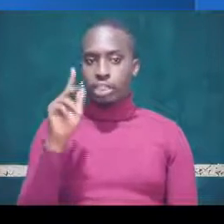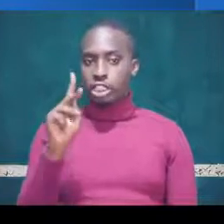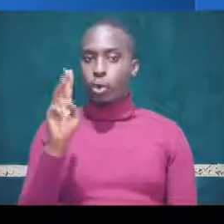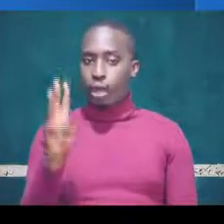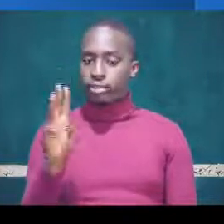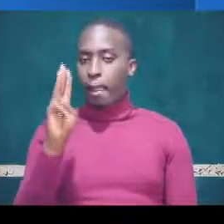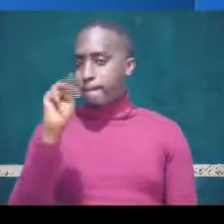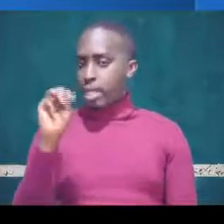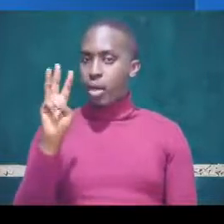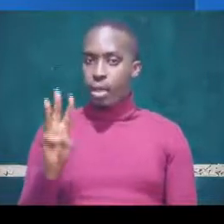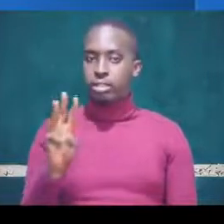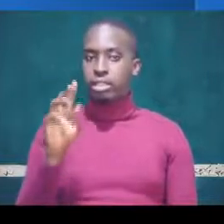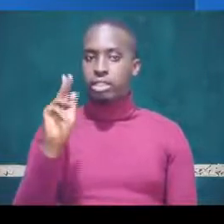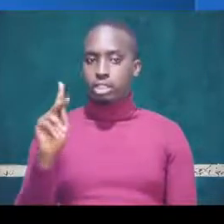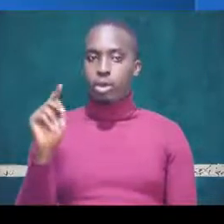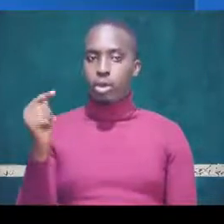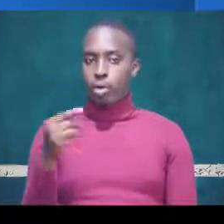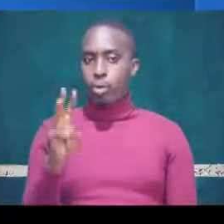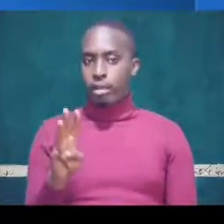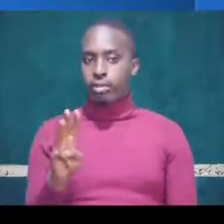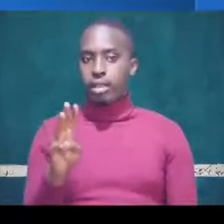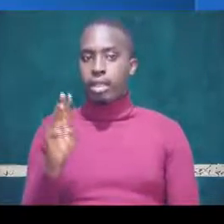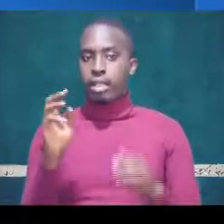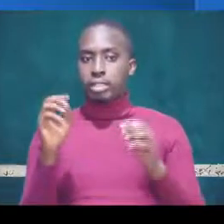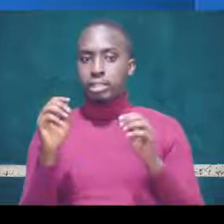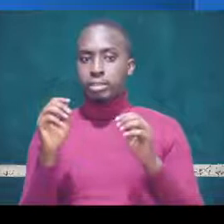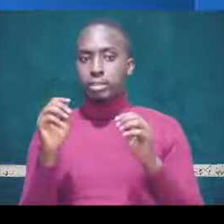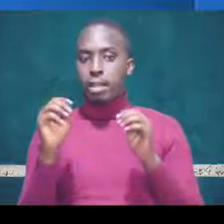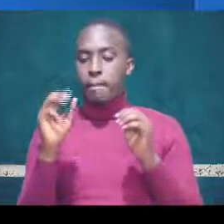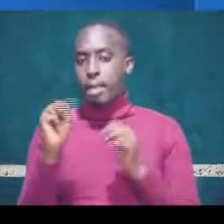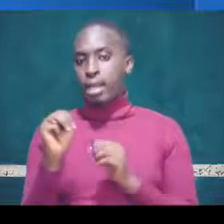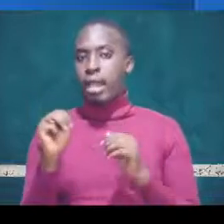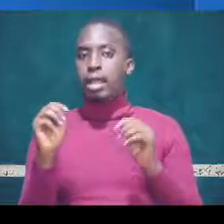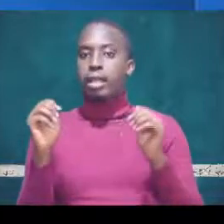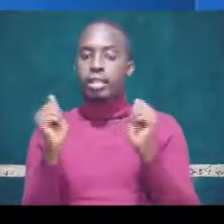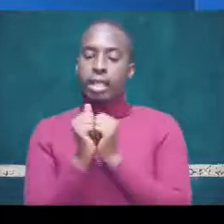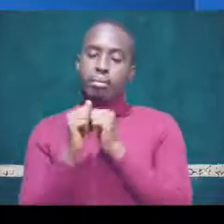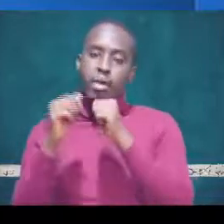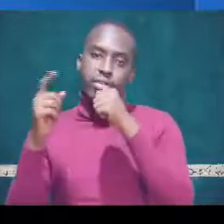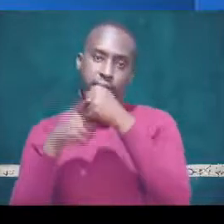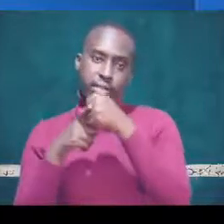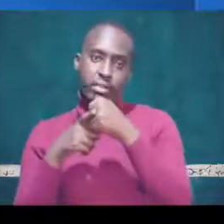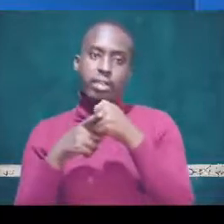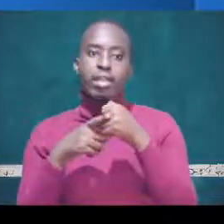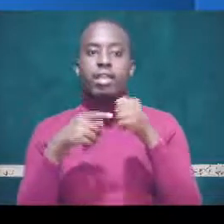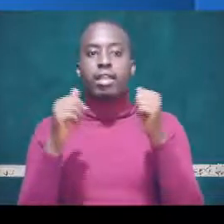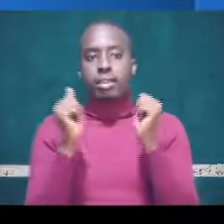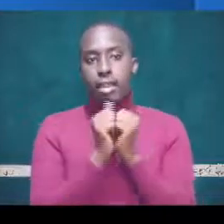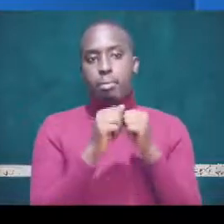about that. Megawatts means 10 to power 6. Gigawatts means 10 to power 9, which is a